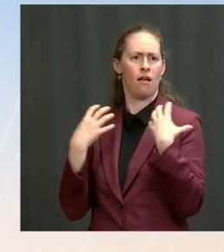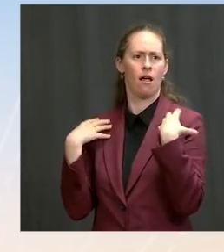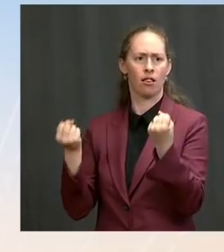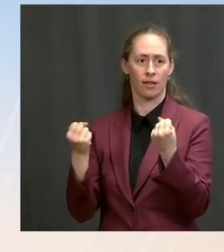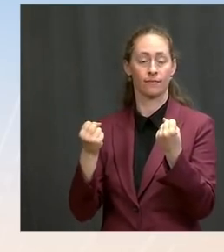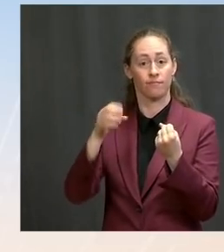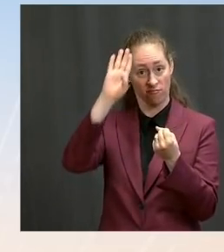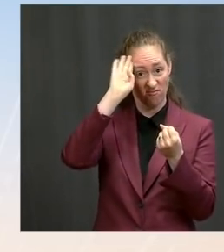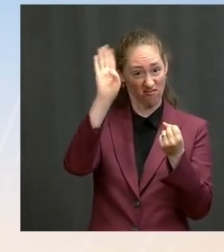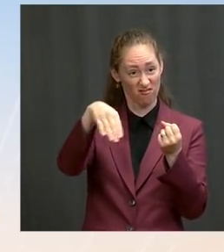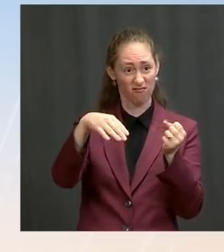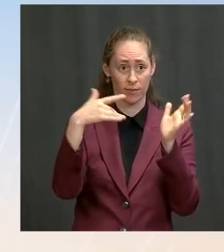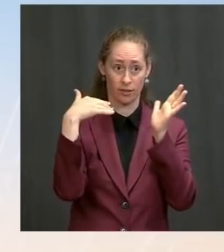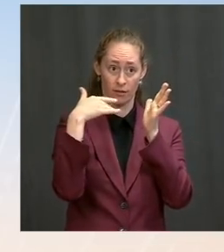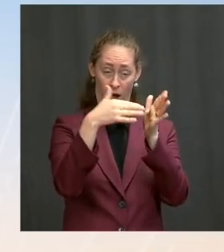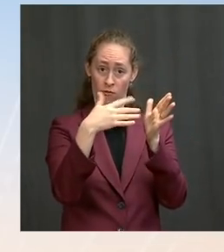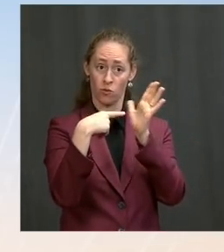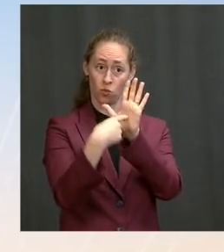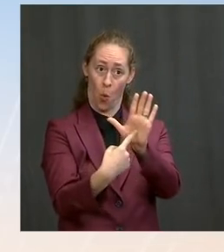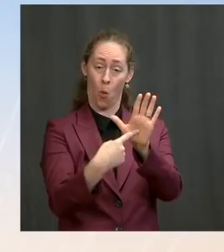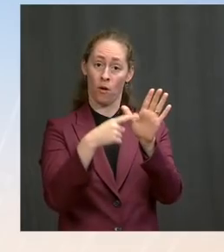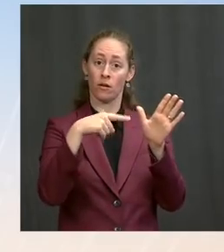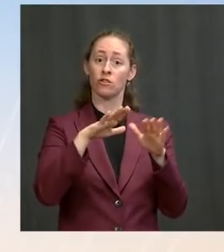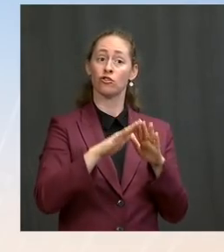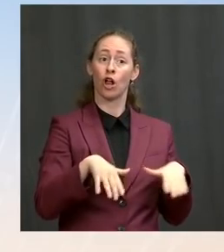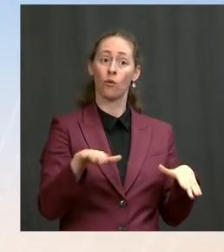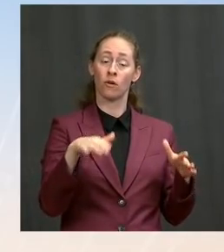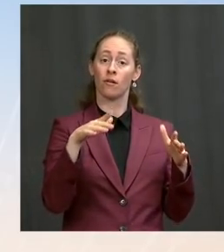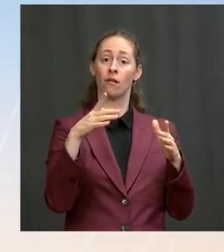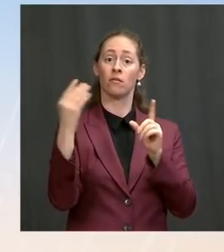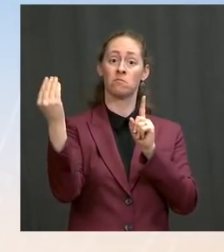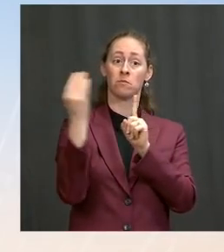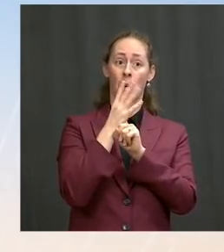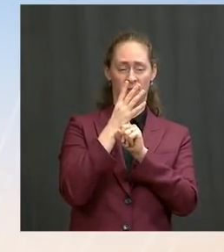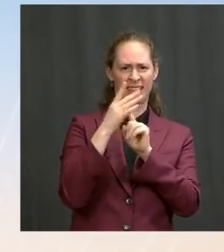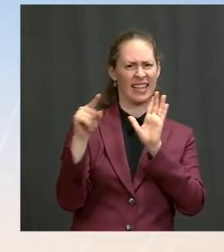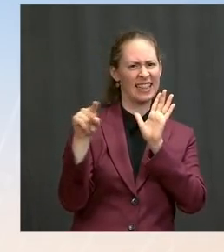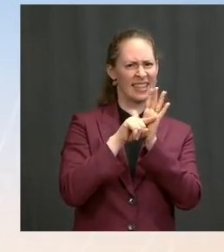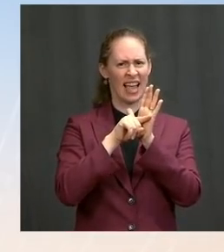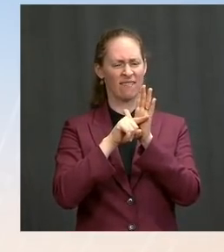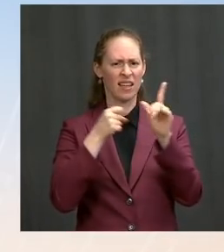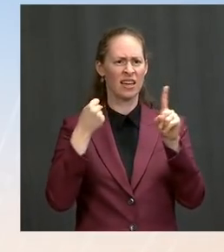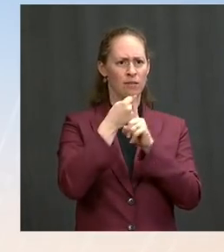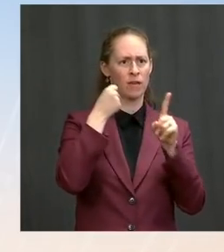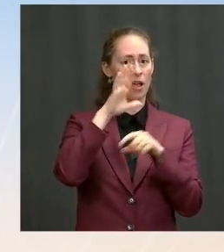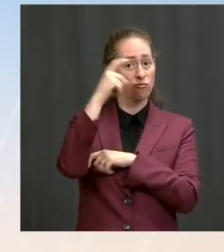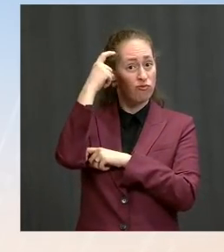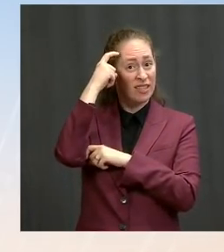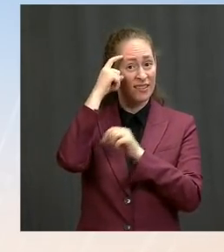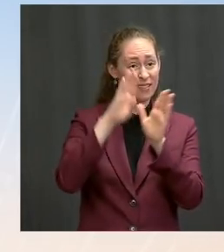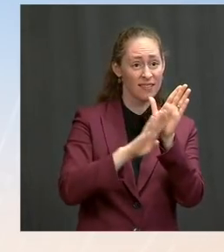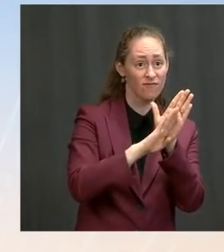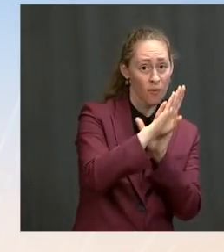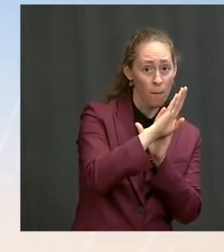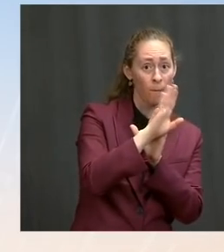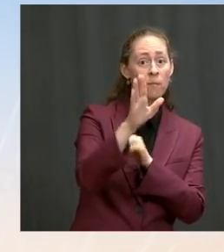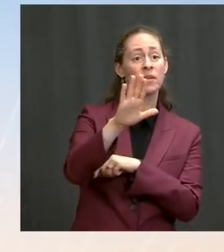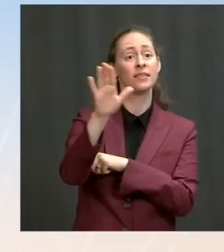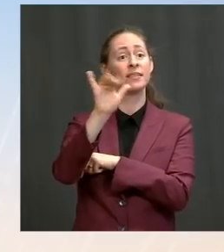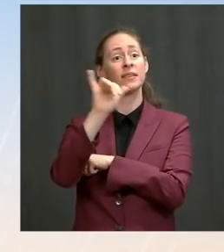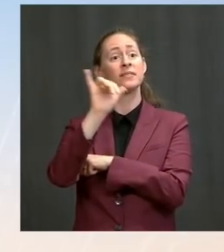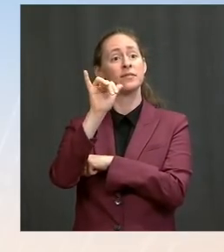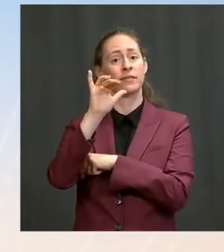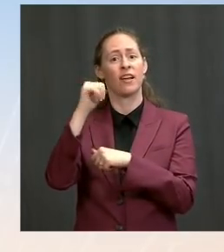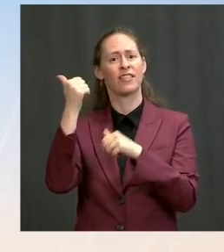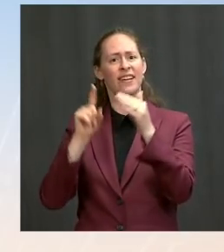exposure to lead negatively affects academic performance and can lead to cardiovascular disease later in life. The investments in water